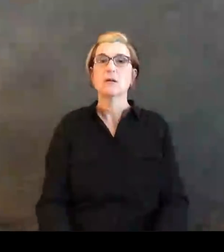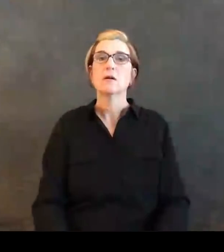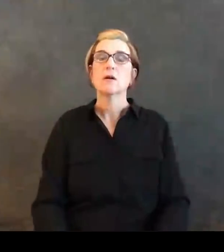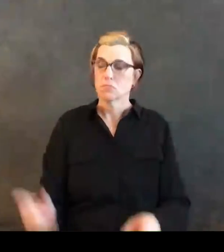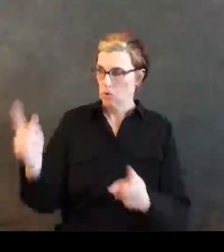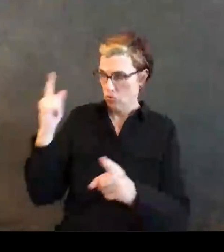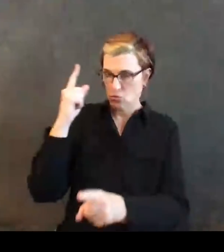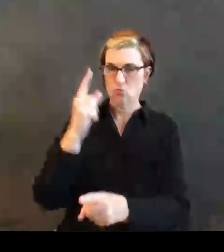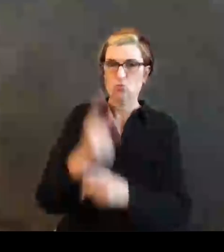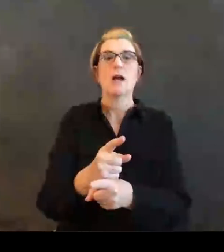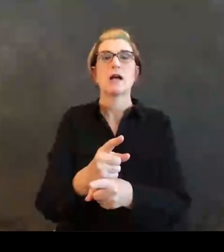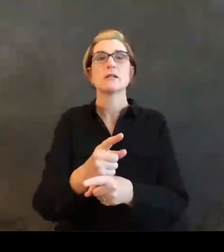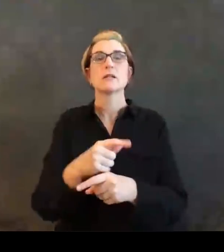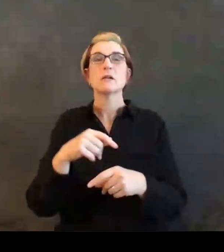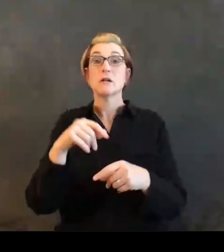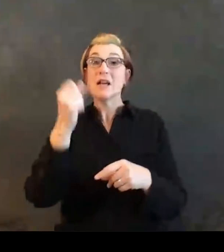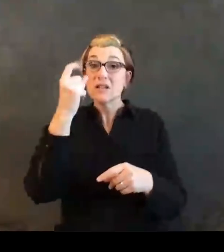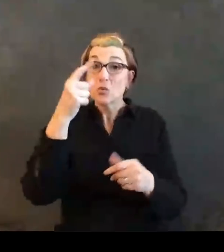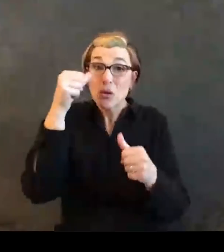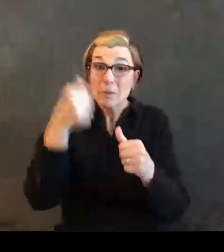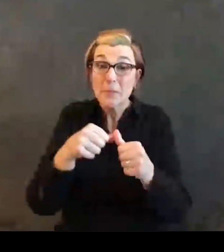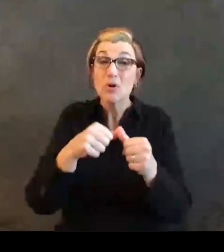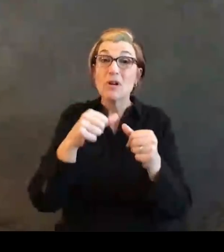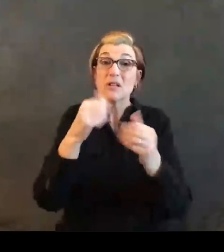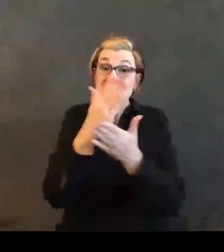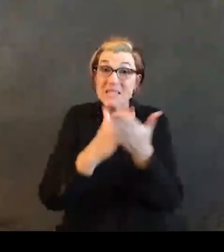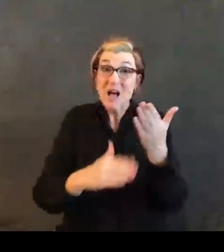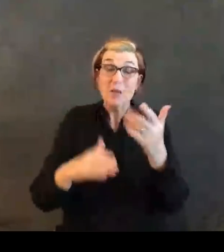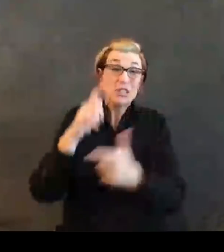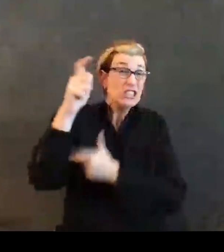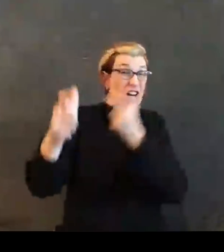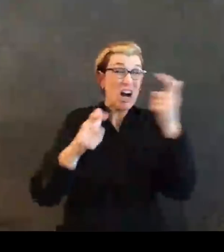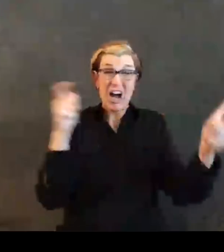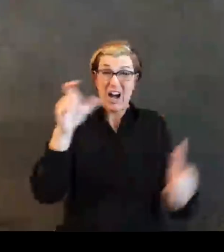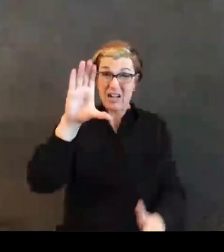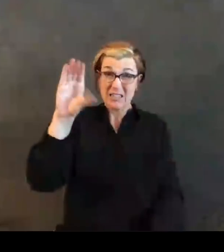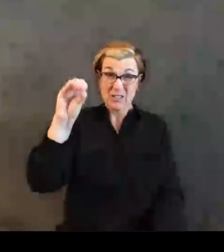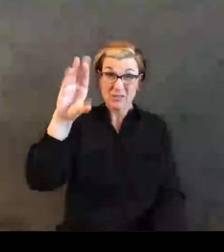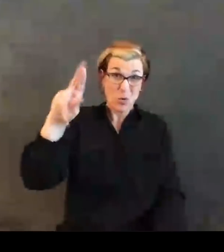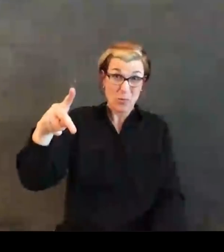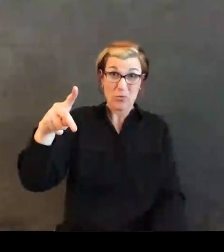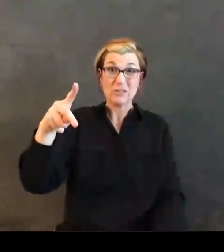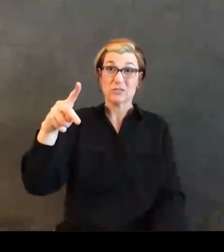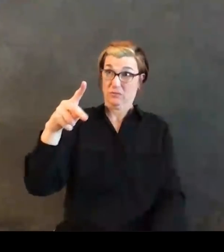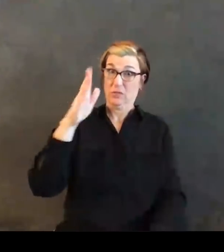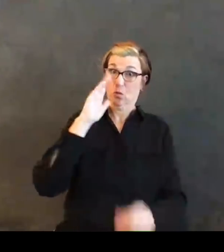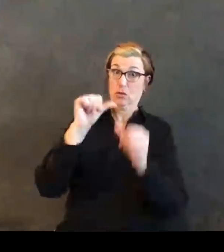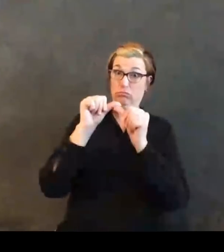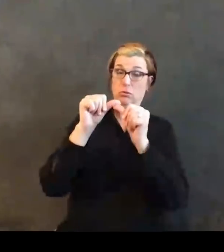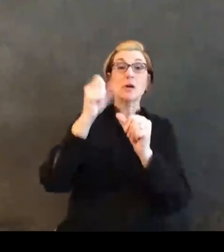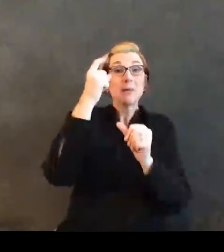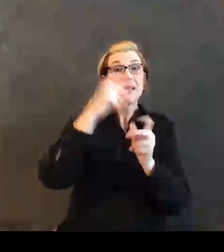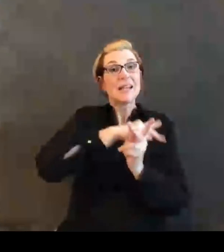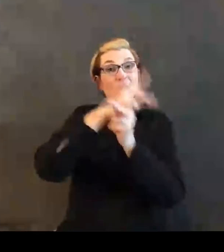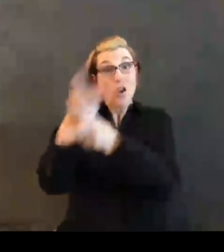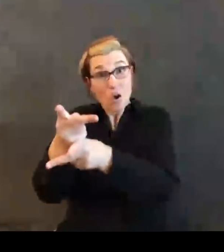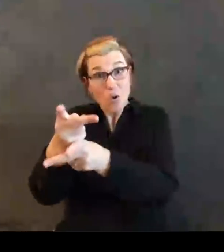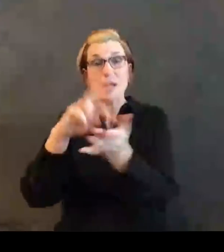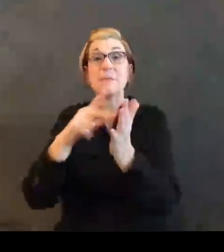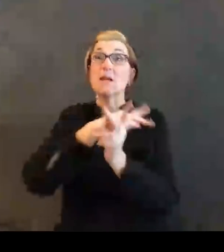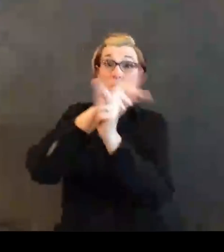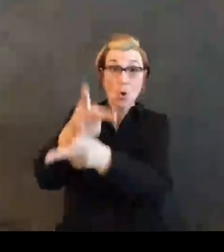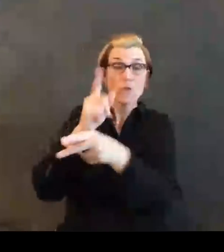strong, AAA-rated companies previously, to keep them going. And it's going to be in the form of loans, so the money's going to come back. A